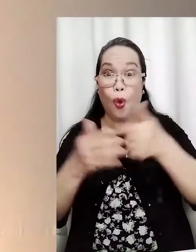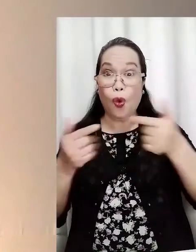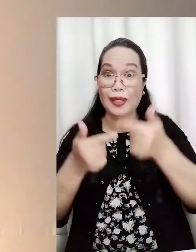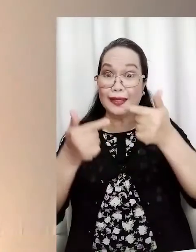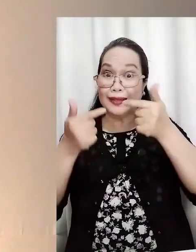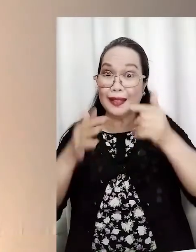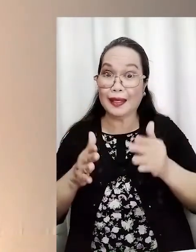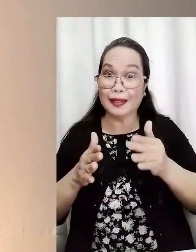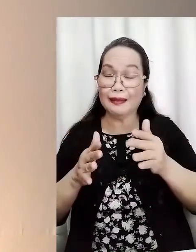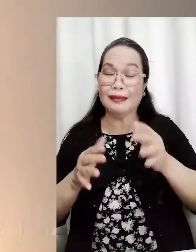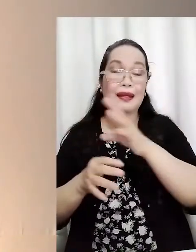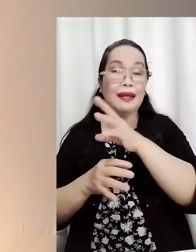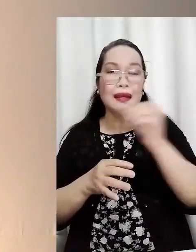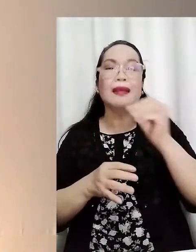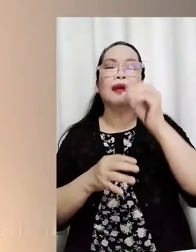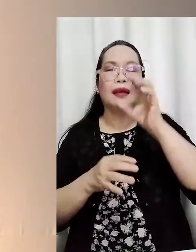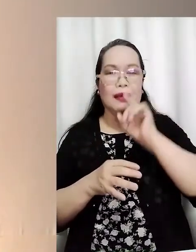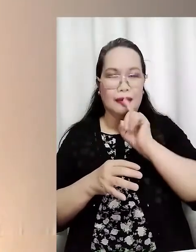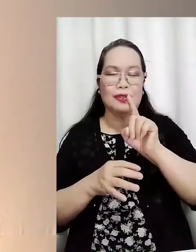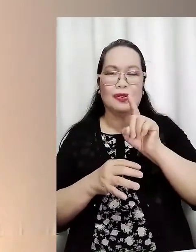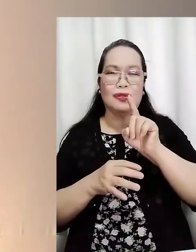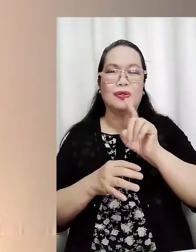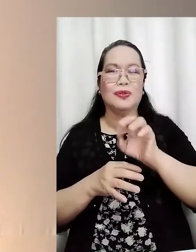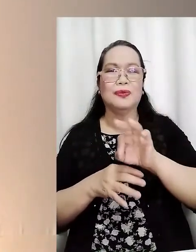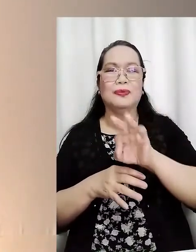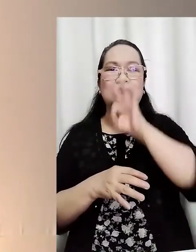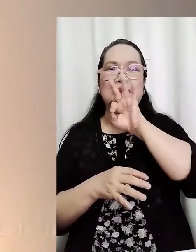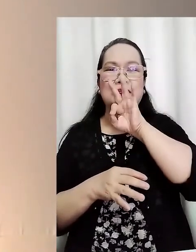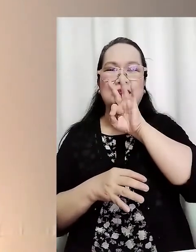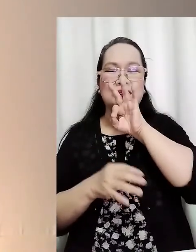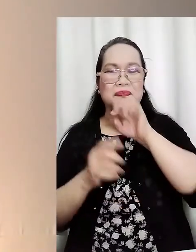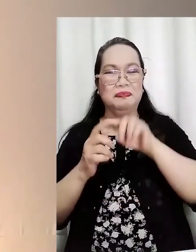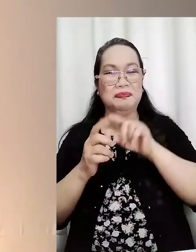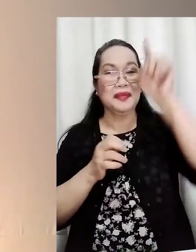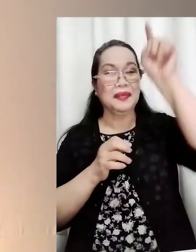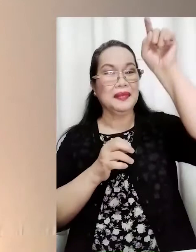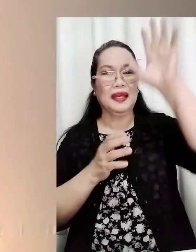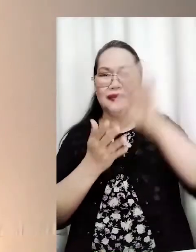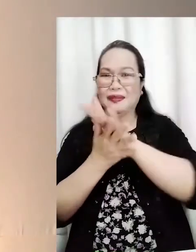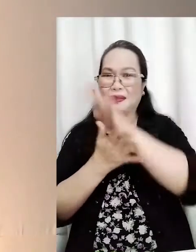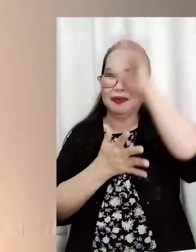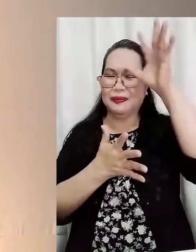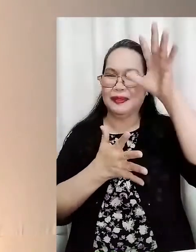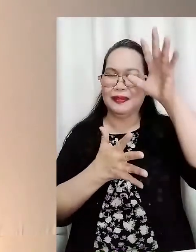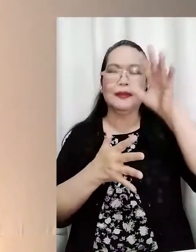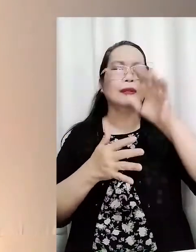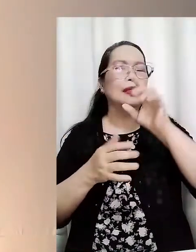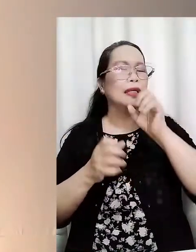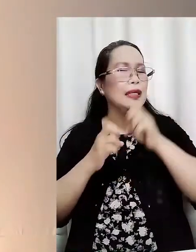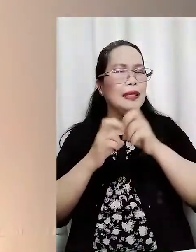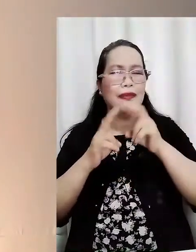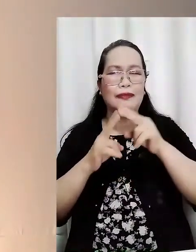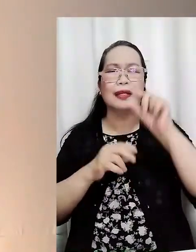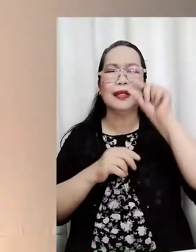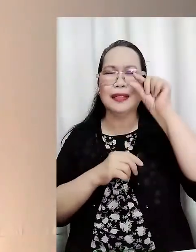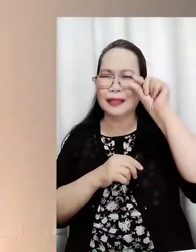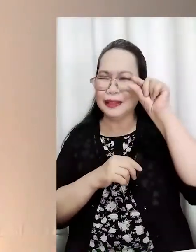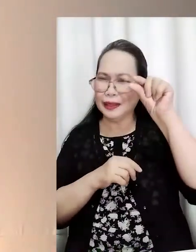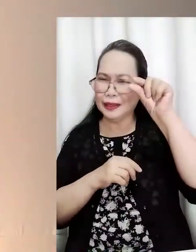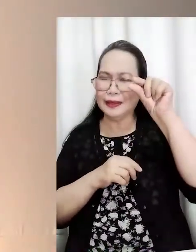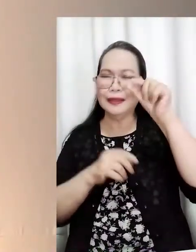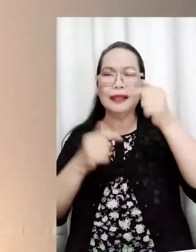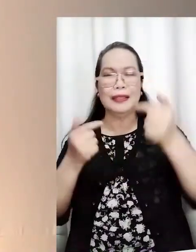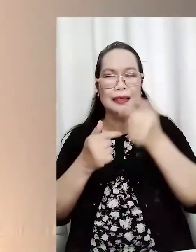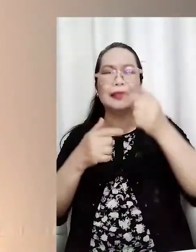sinned and fallen short and fall short of the glory of God. Talagang kahit maliit na sin na